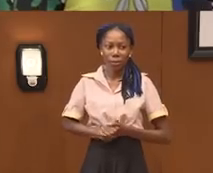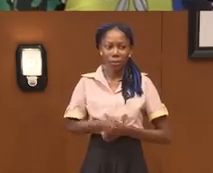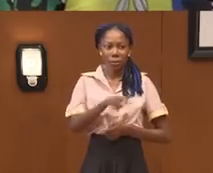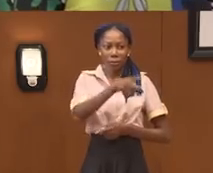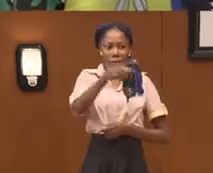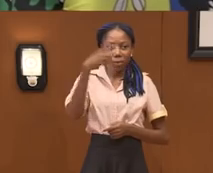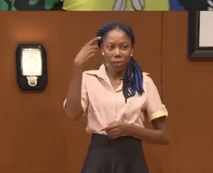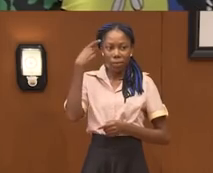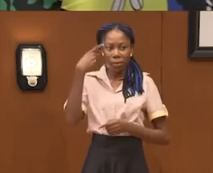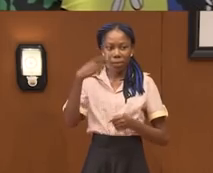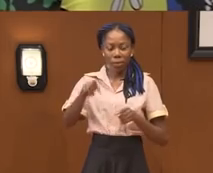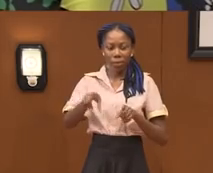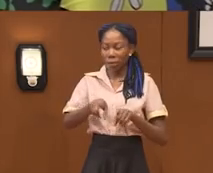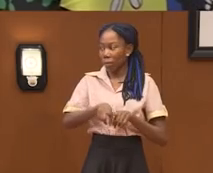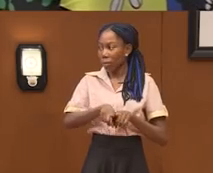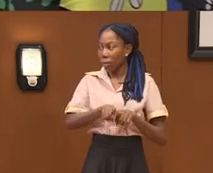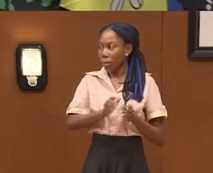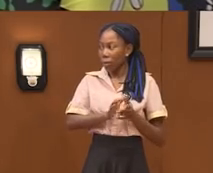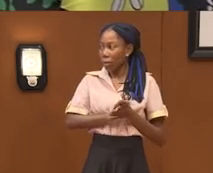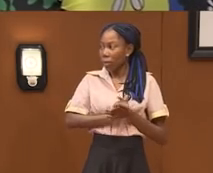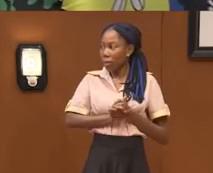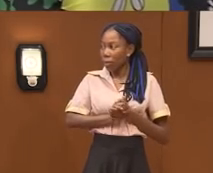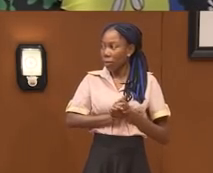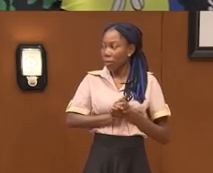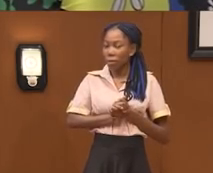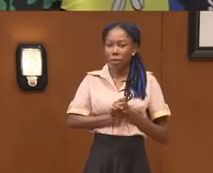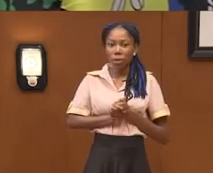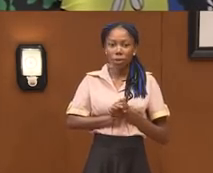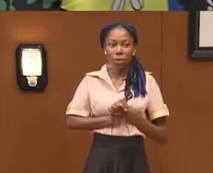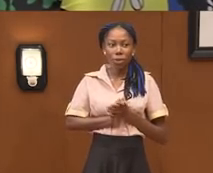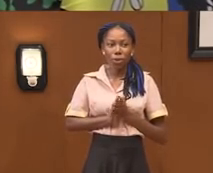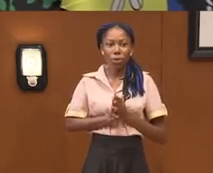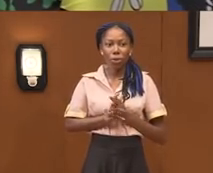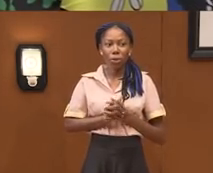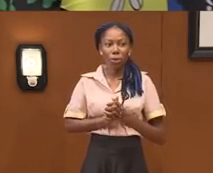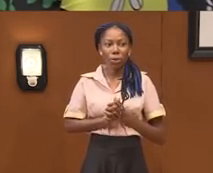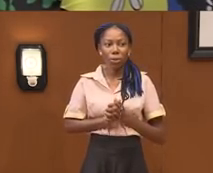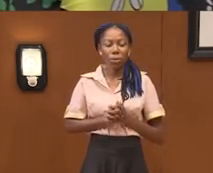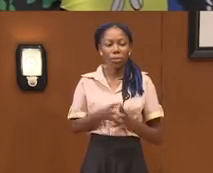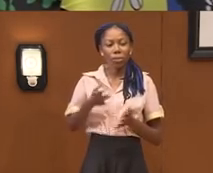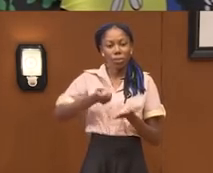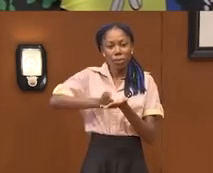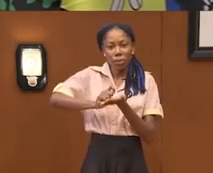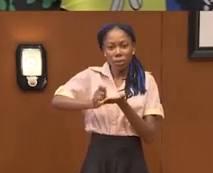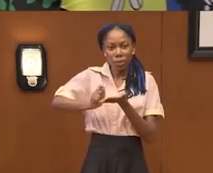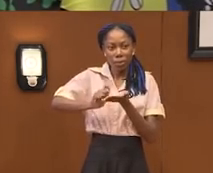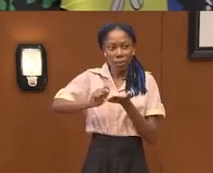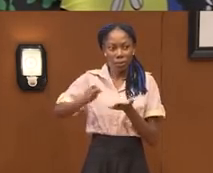agreement. Every agreement, you have signature of the landlord and signature of the